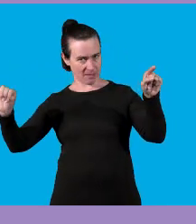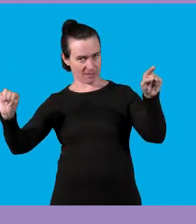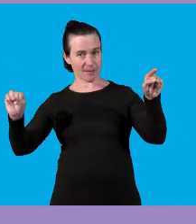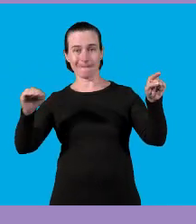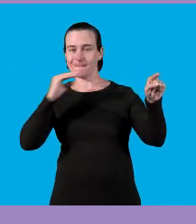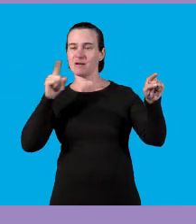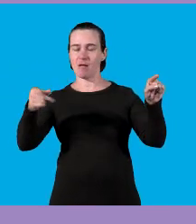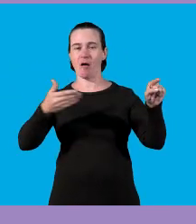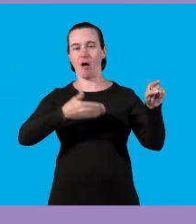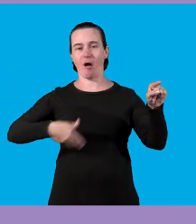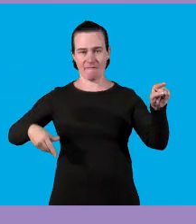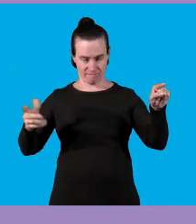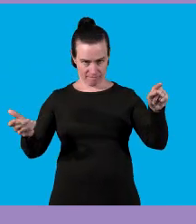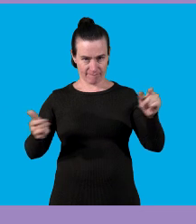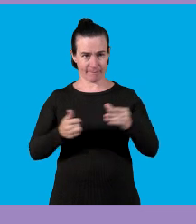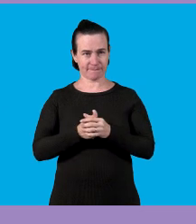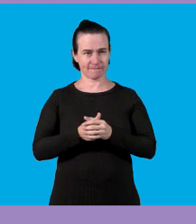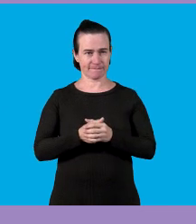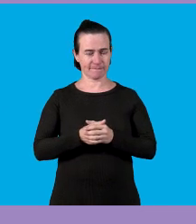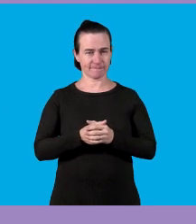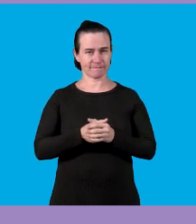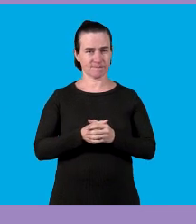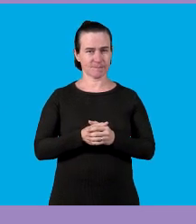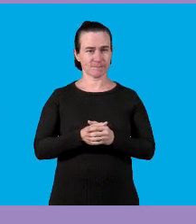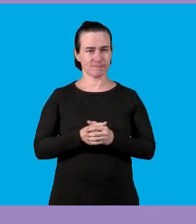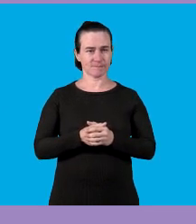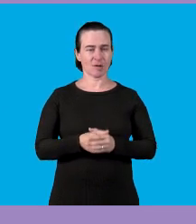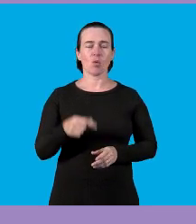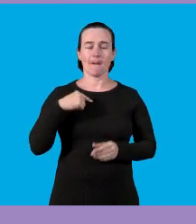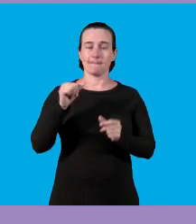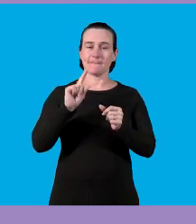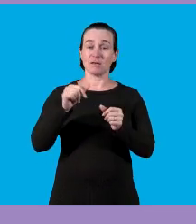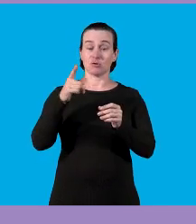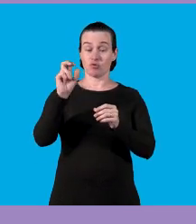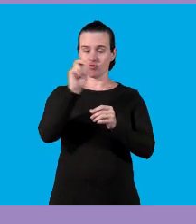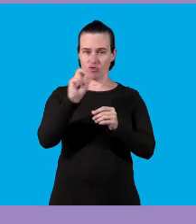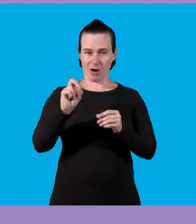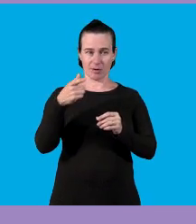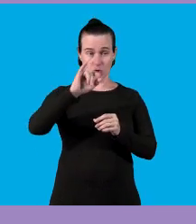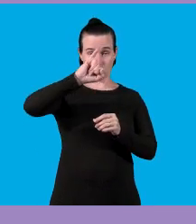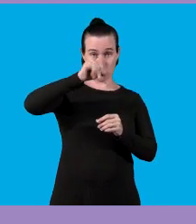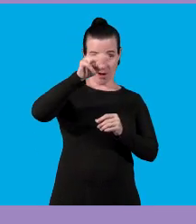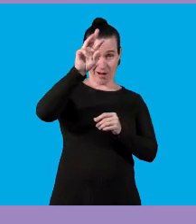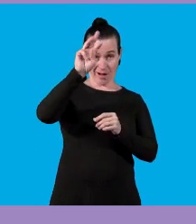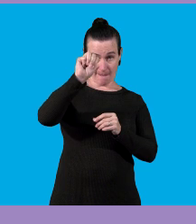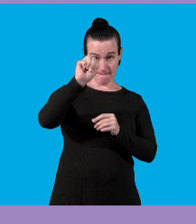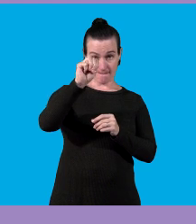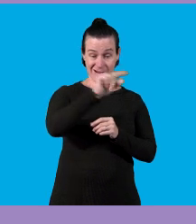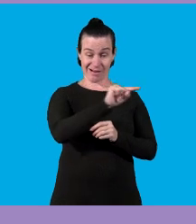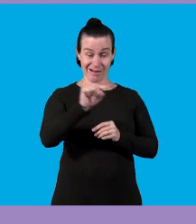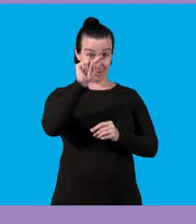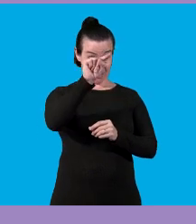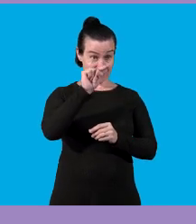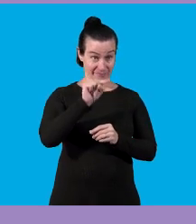for PS. Let's do what we know best, which is write them as a ratio. So